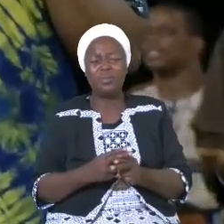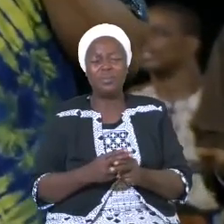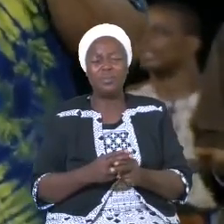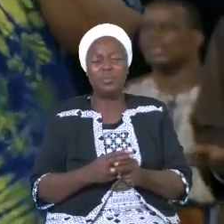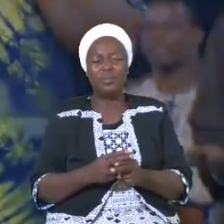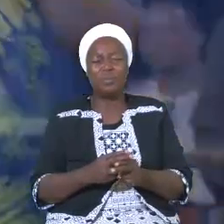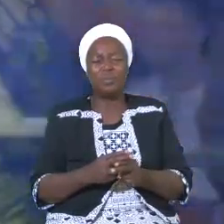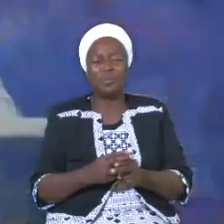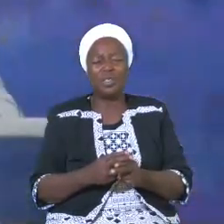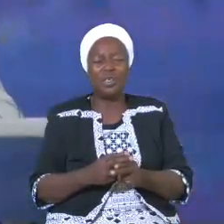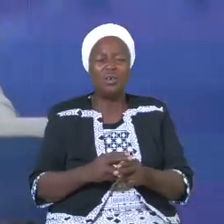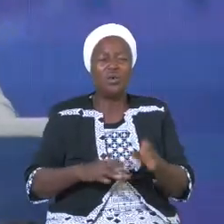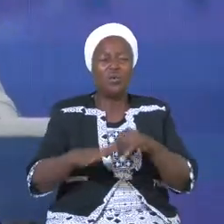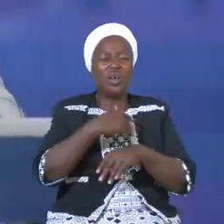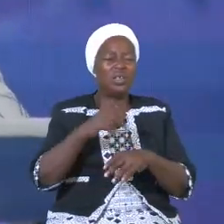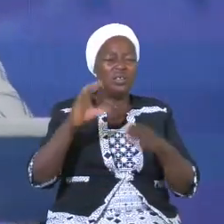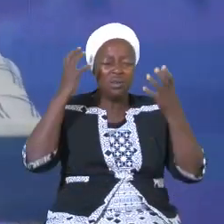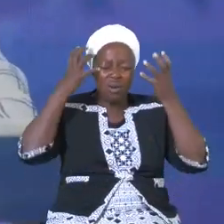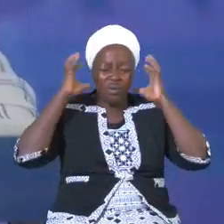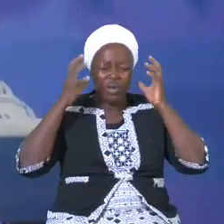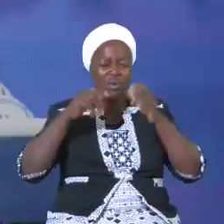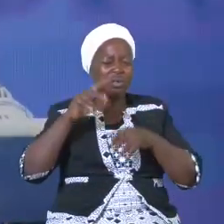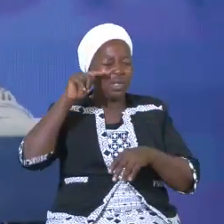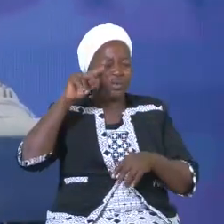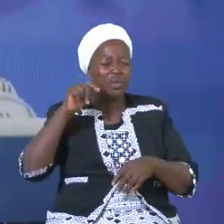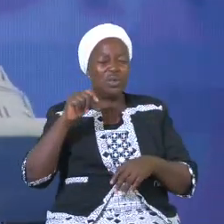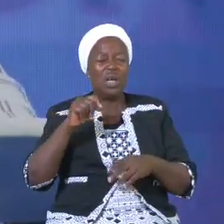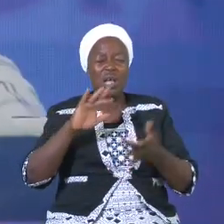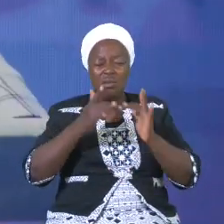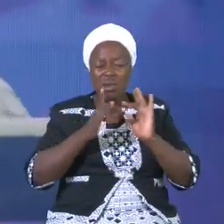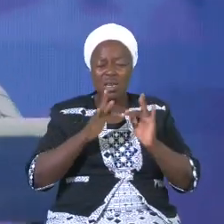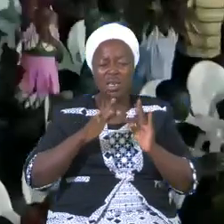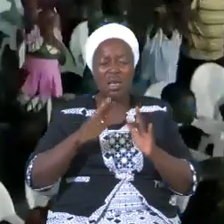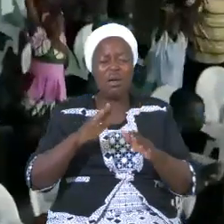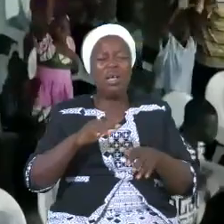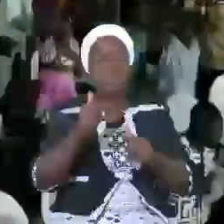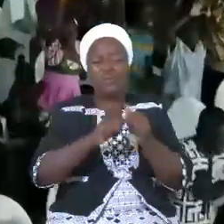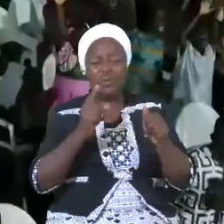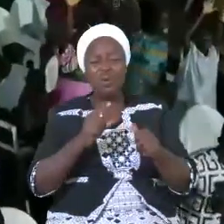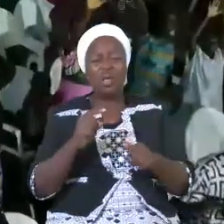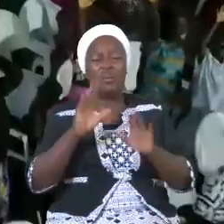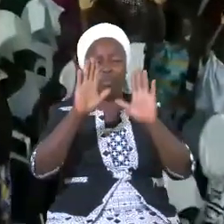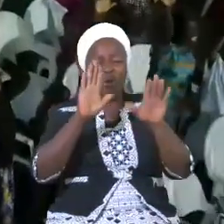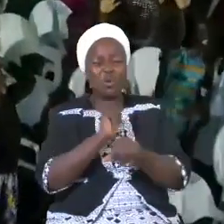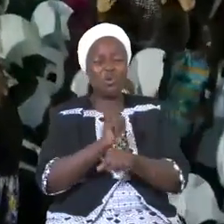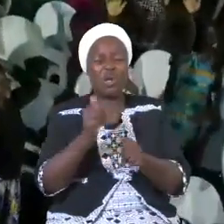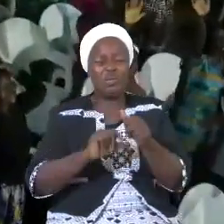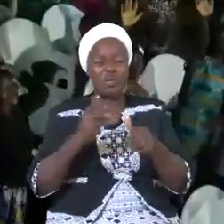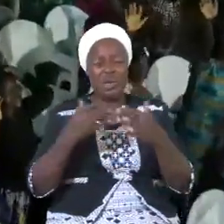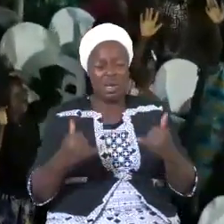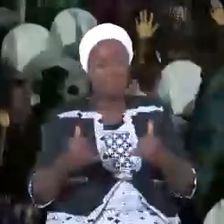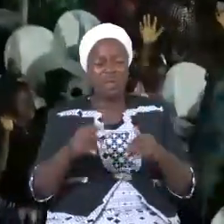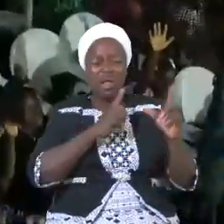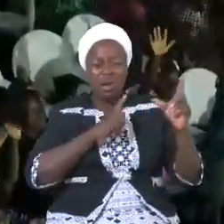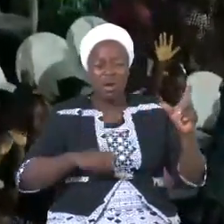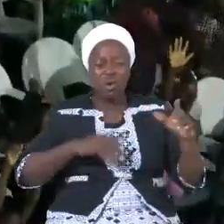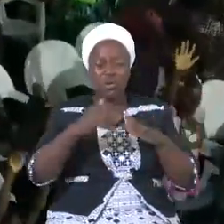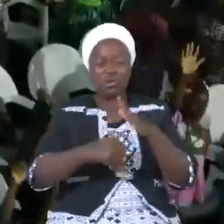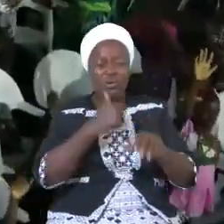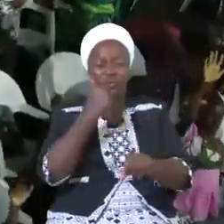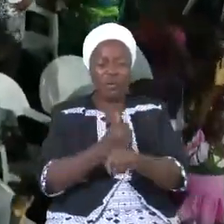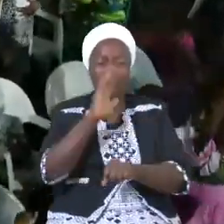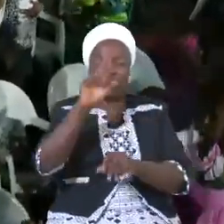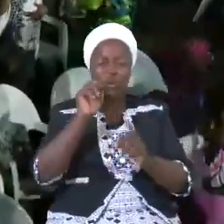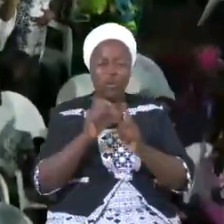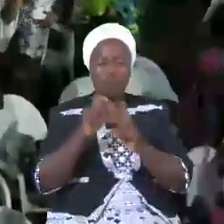radio television online everywhere miracle everywhere now lord confirm your world